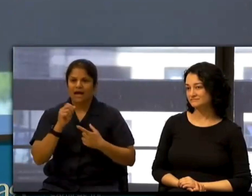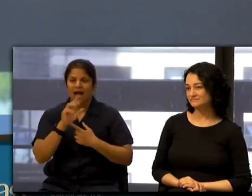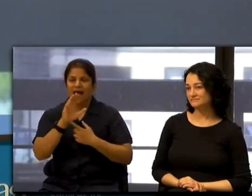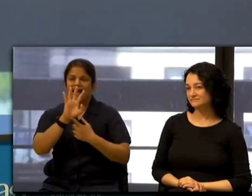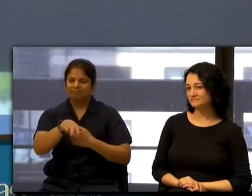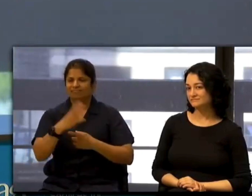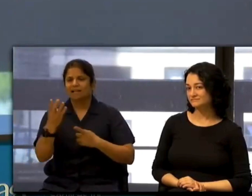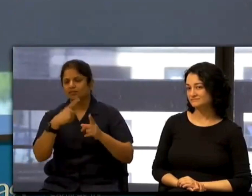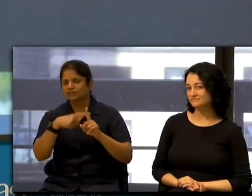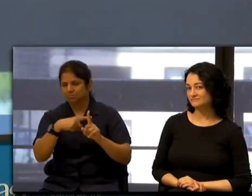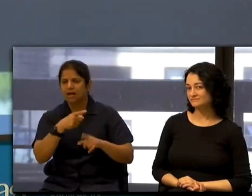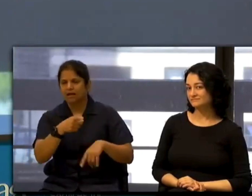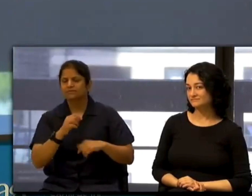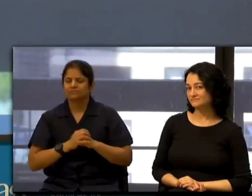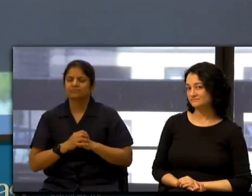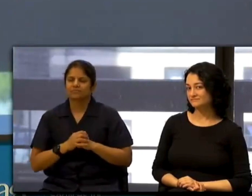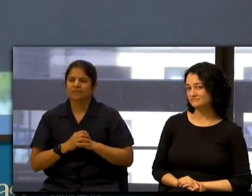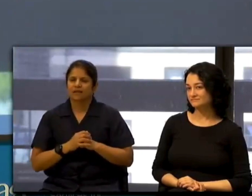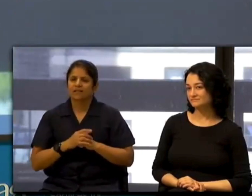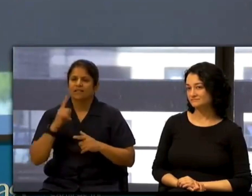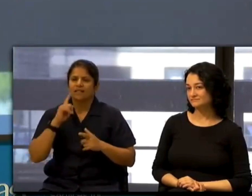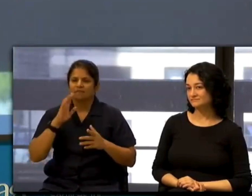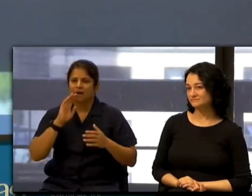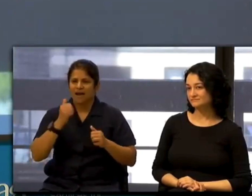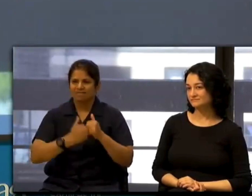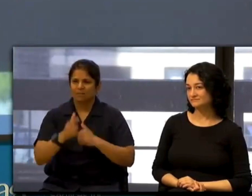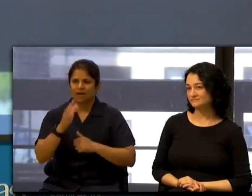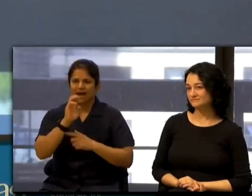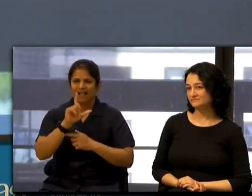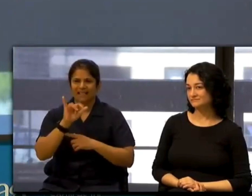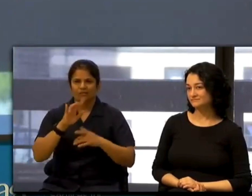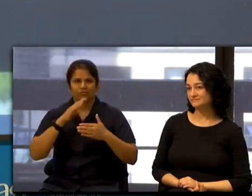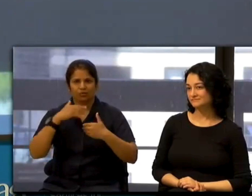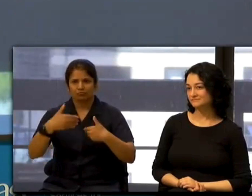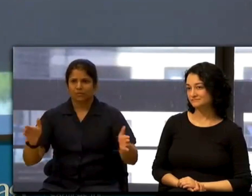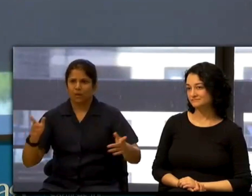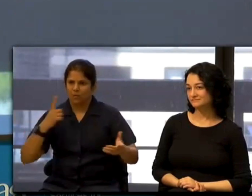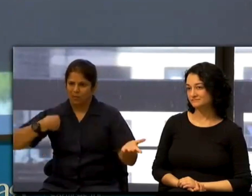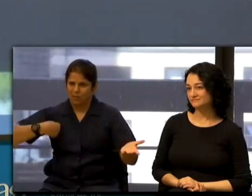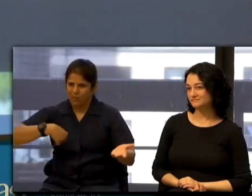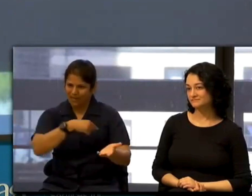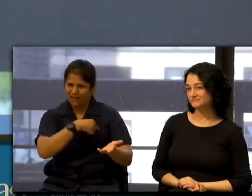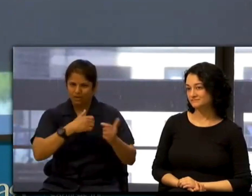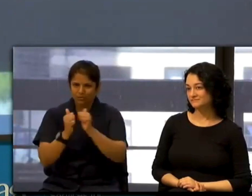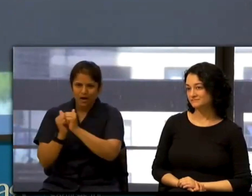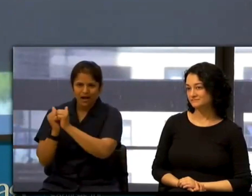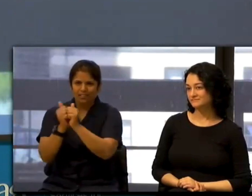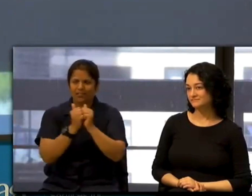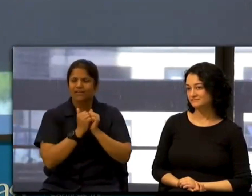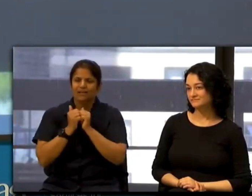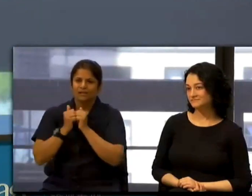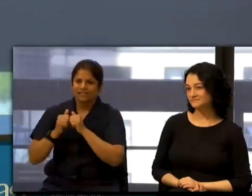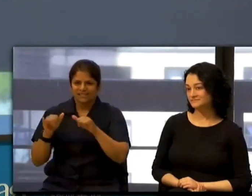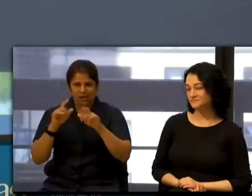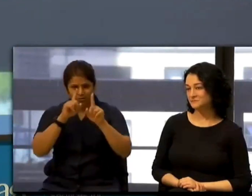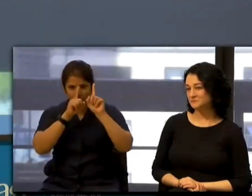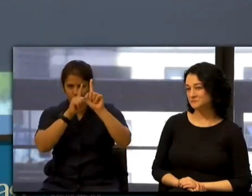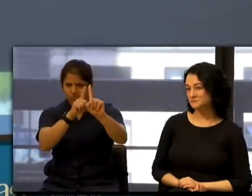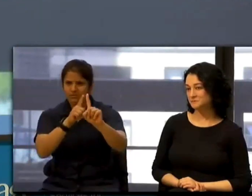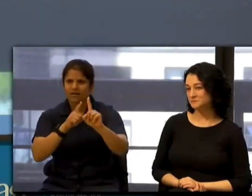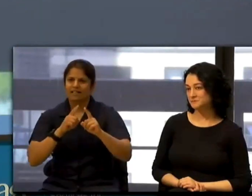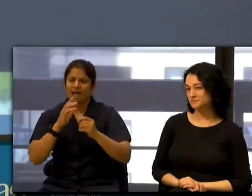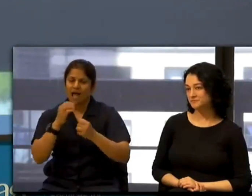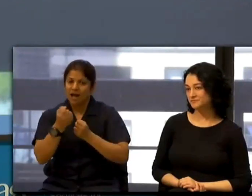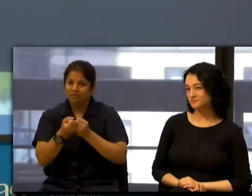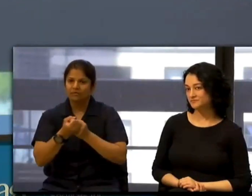every ally in this room. We are truly on a shared mission. Your advocacy for the services and supports that people